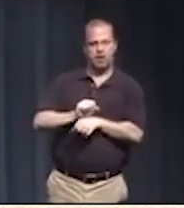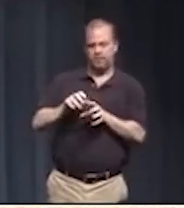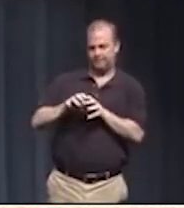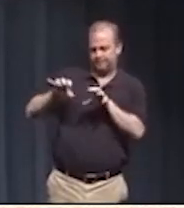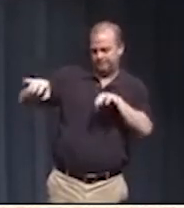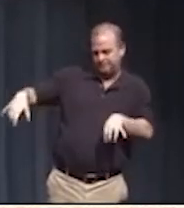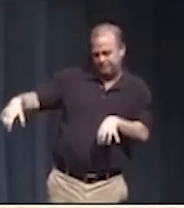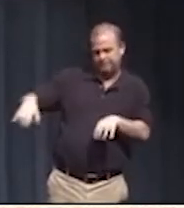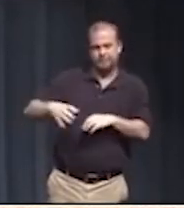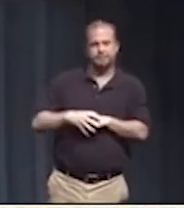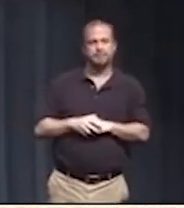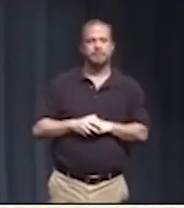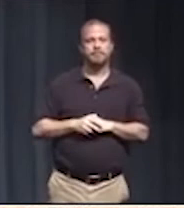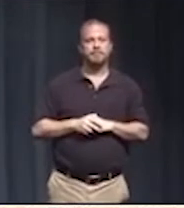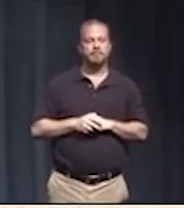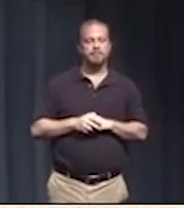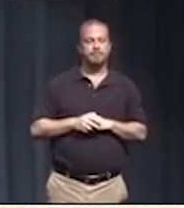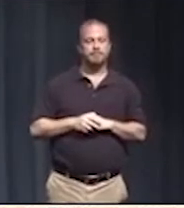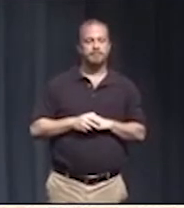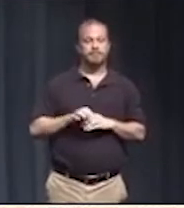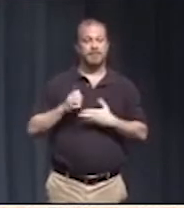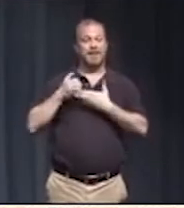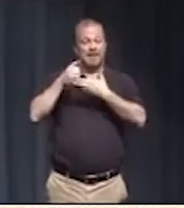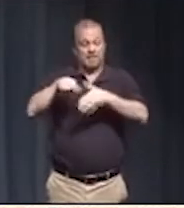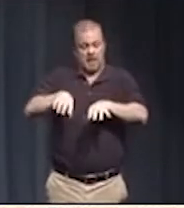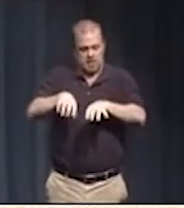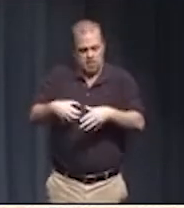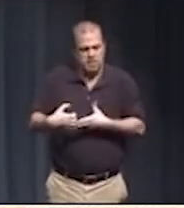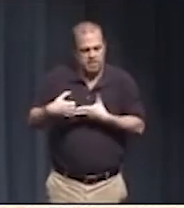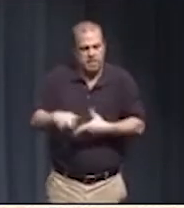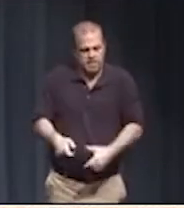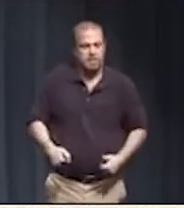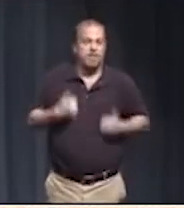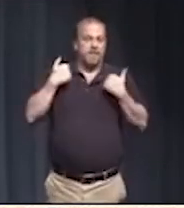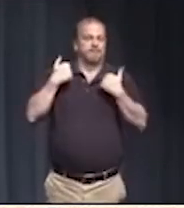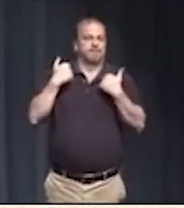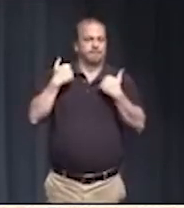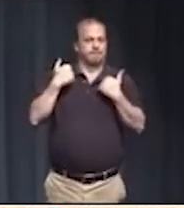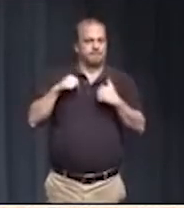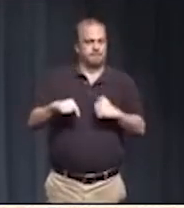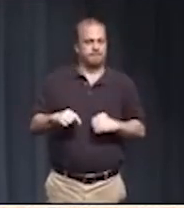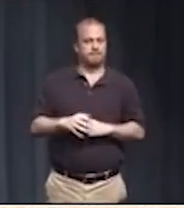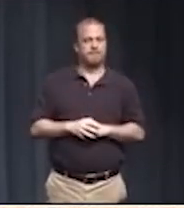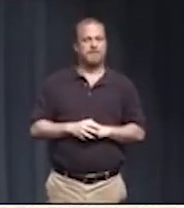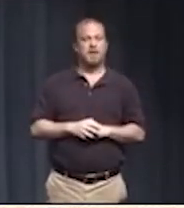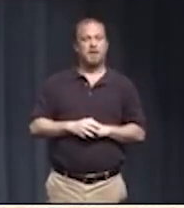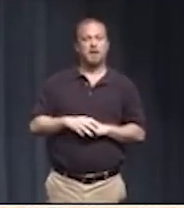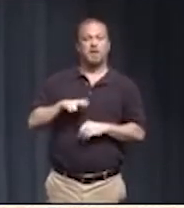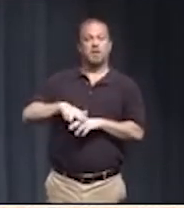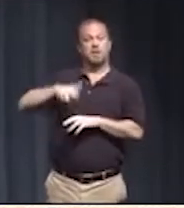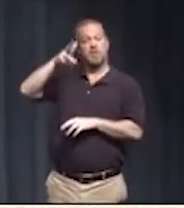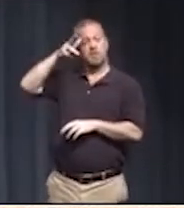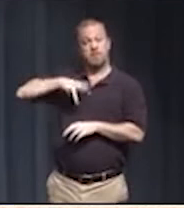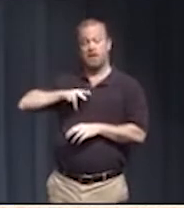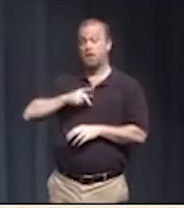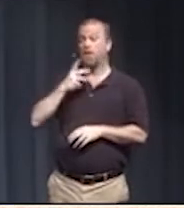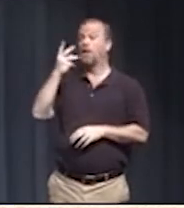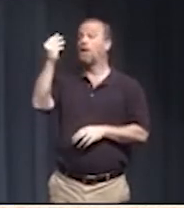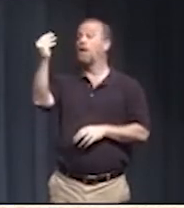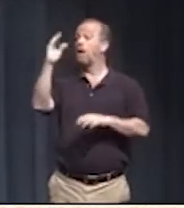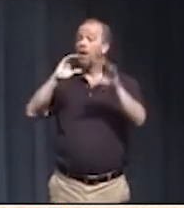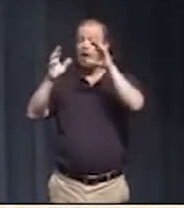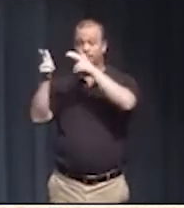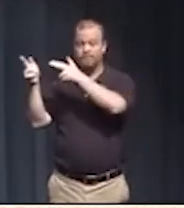this was something that helped the society survive, the group survive. Typically the men went out and did the